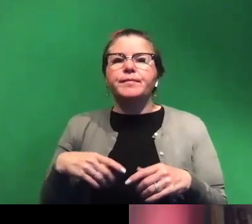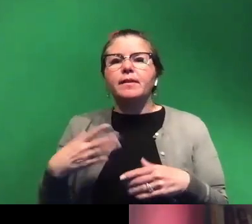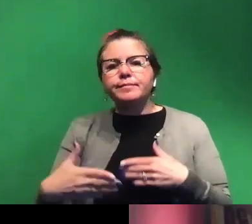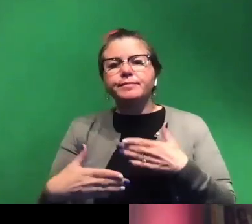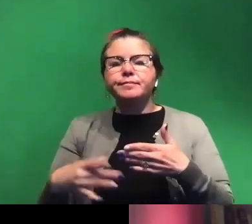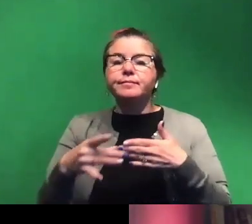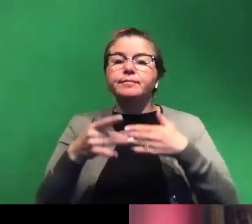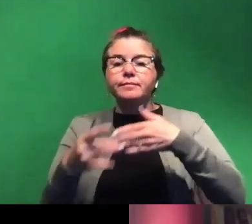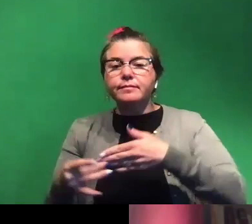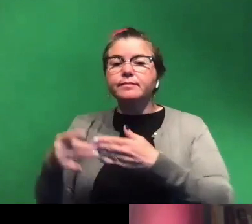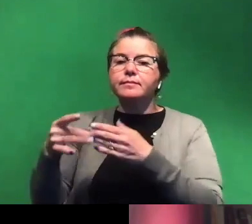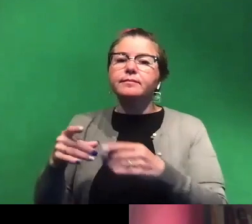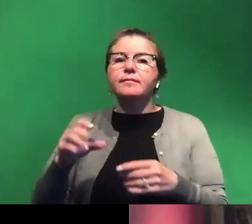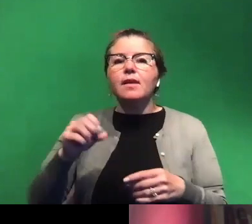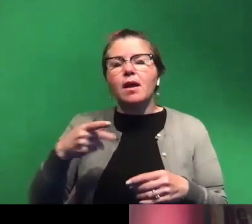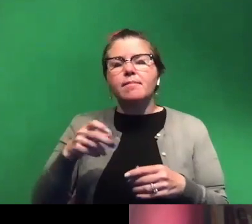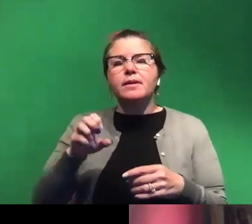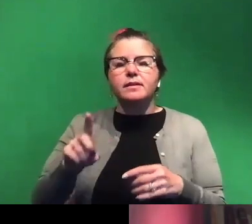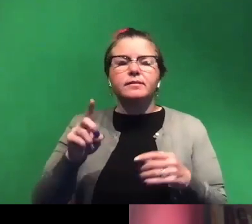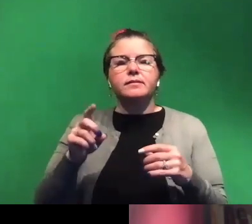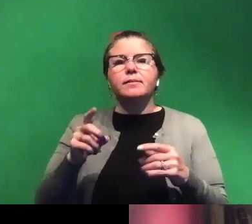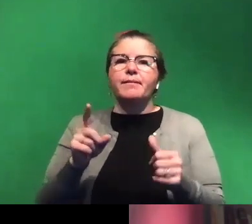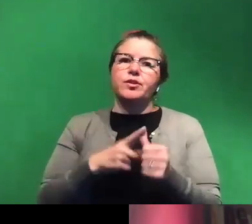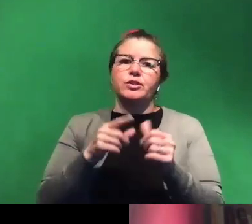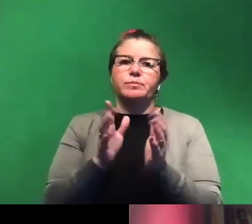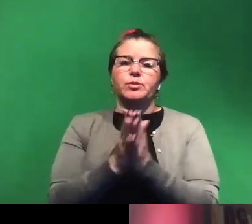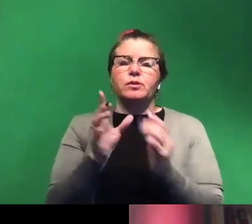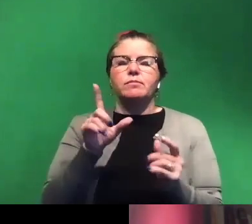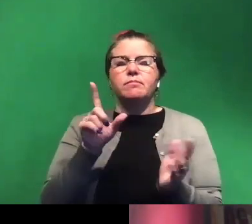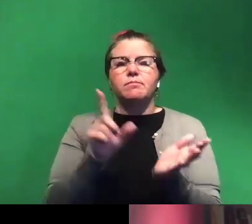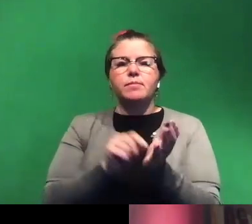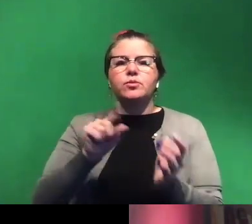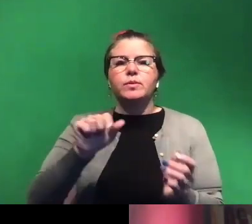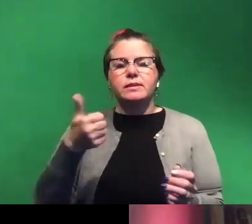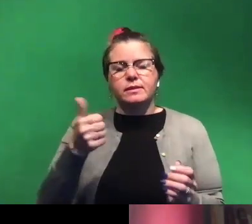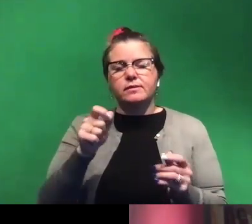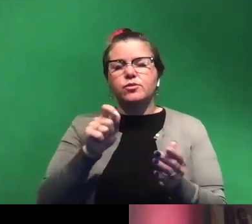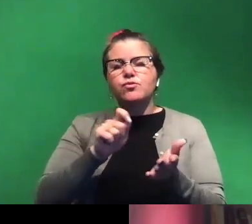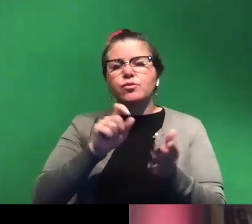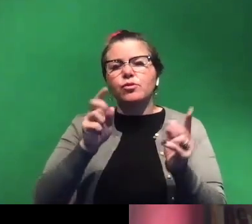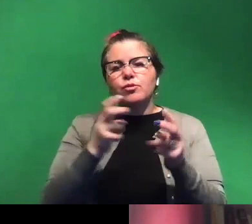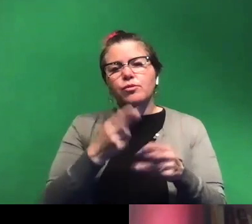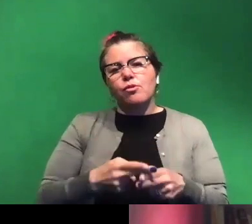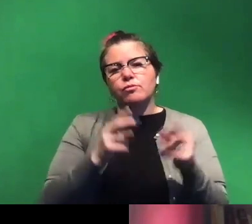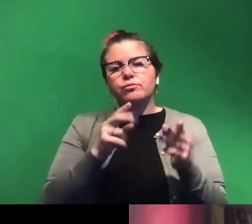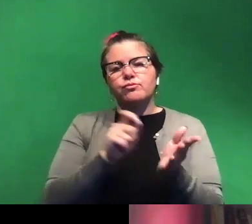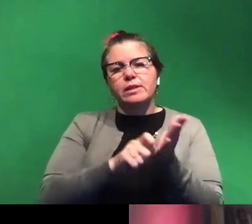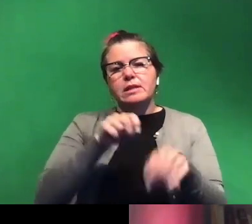led to the occasional op-ed, which led to my first book, which I published in 2010 called Written in Stone. And in